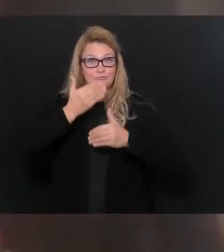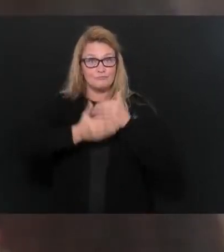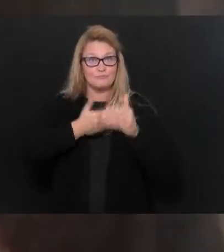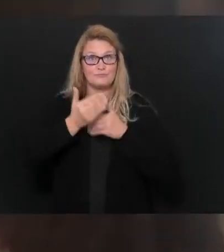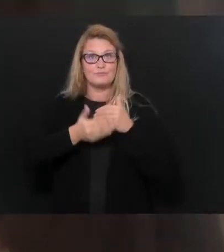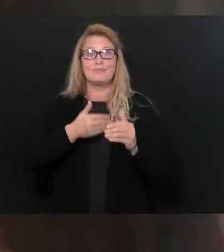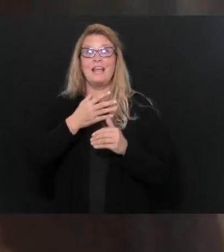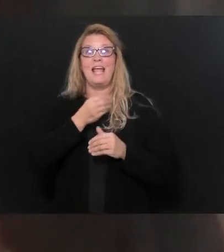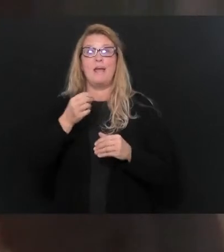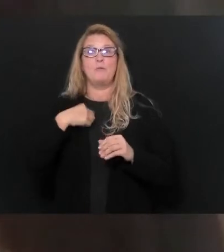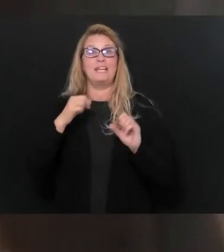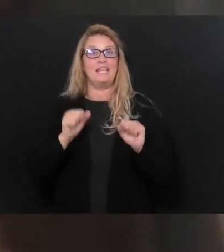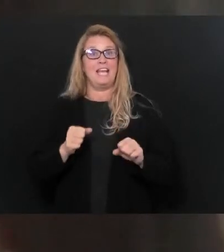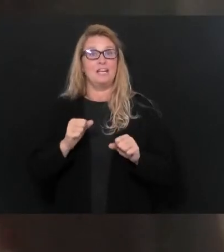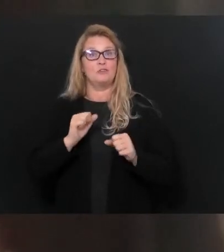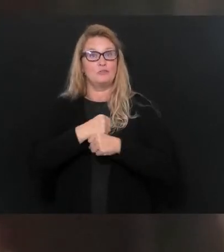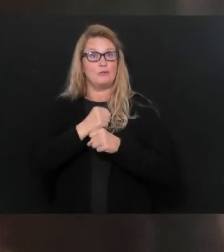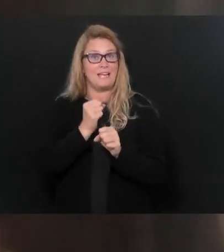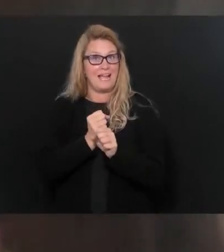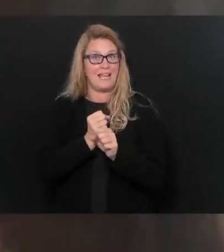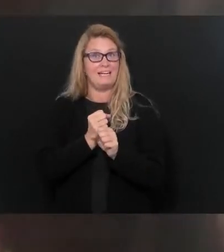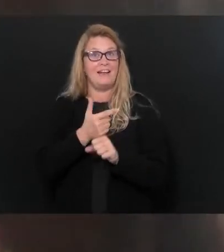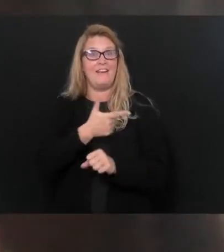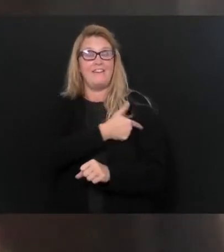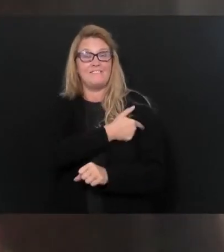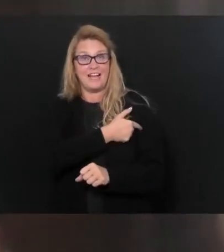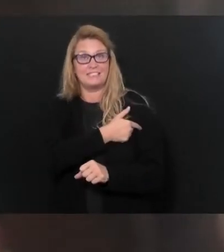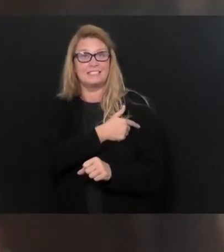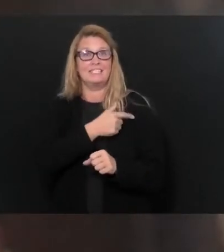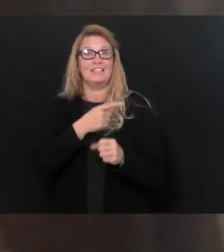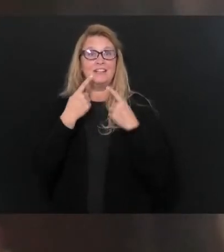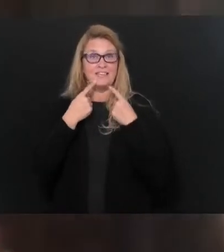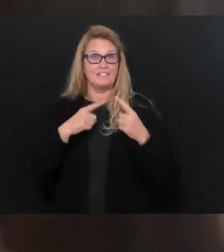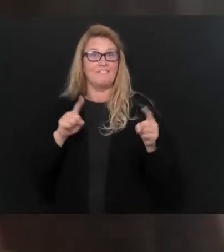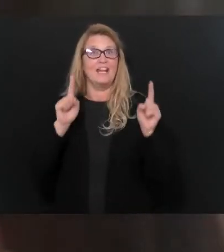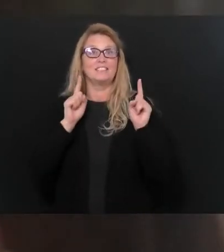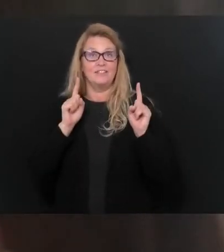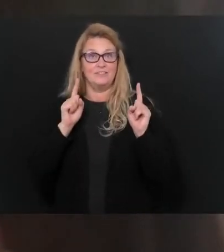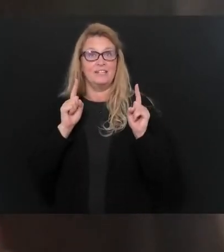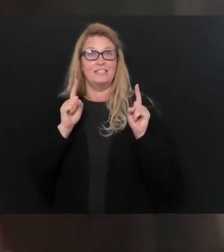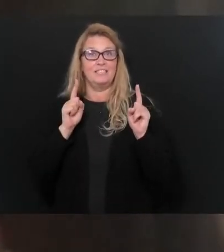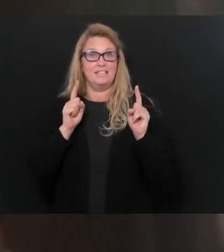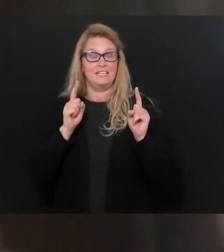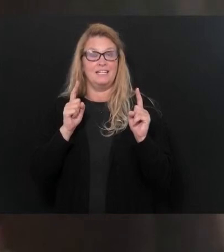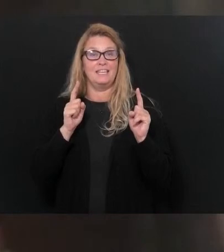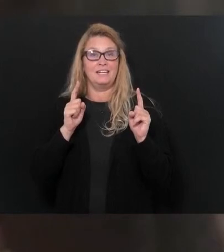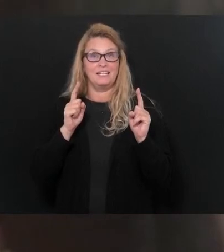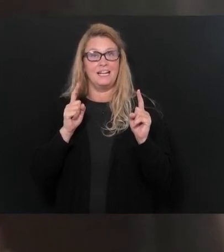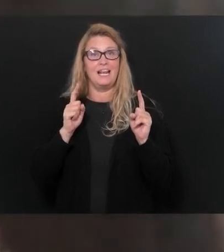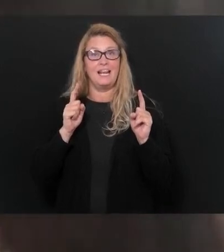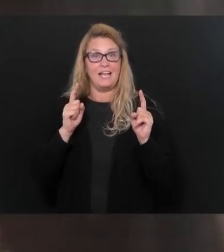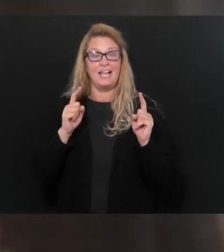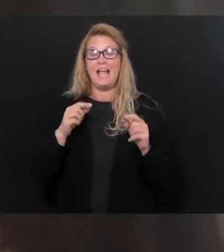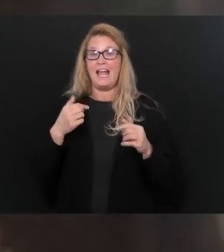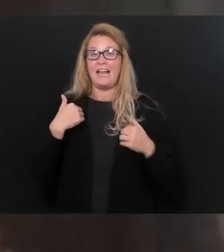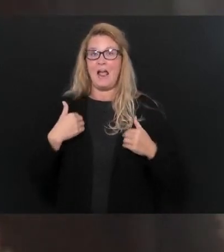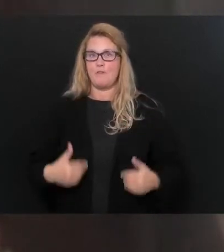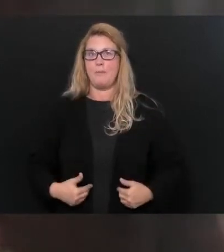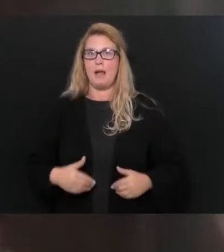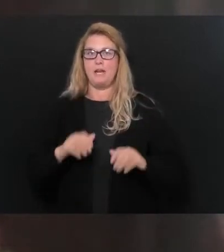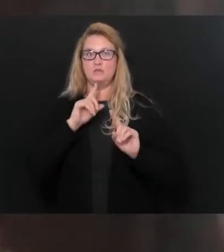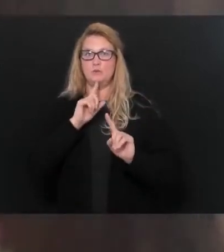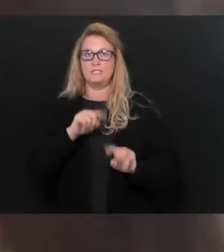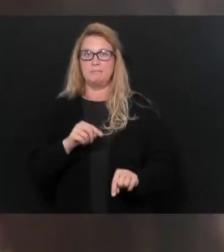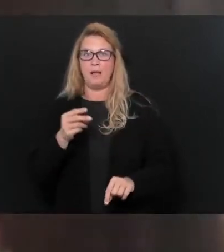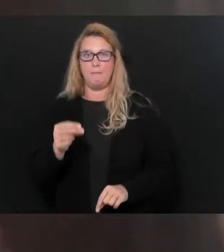and that we can create the vaccine that can be a very effective one in inducing our bodies to respond very precisely